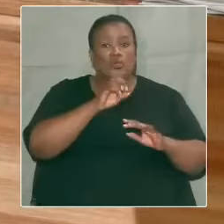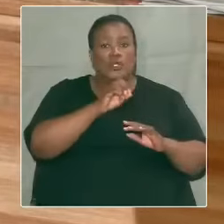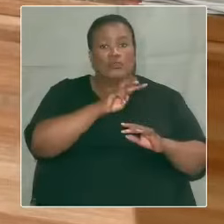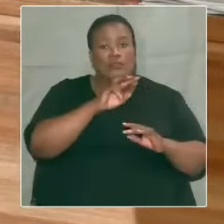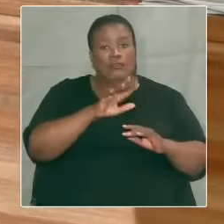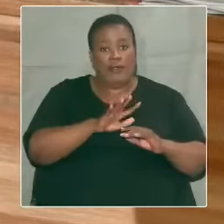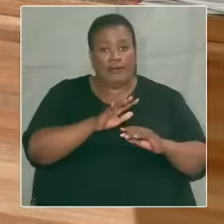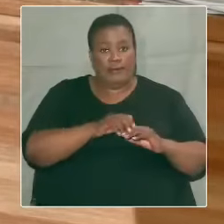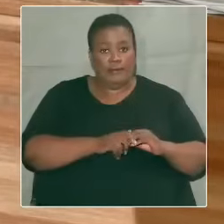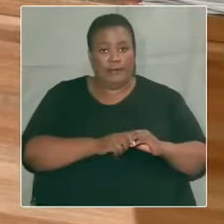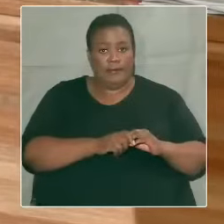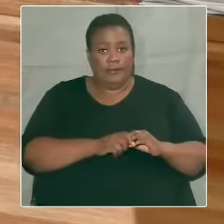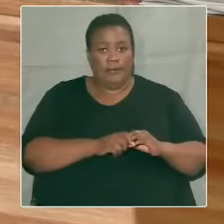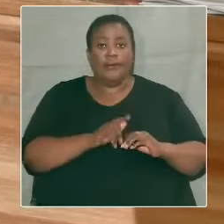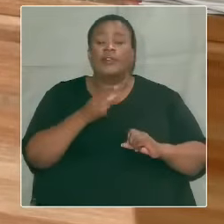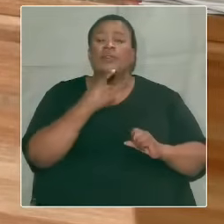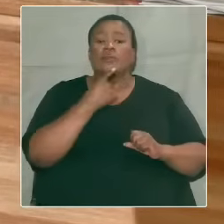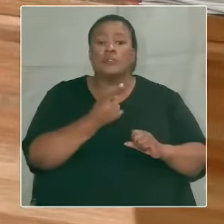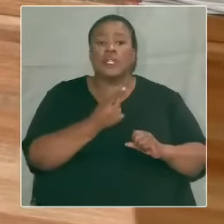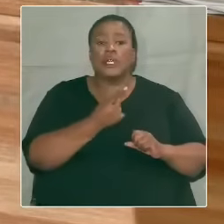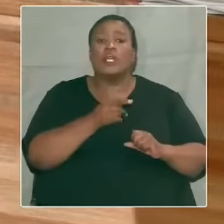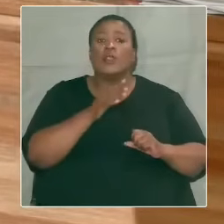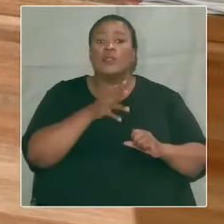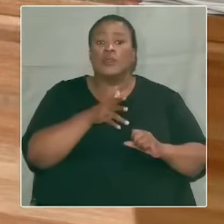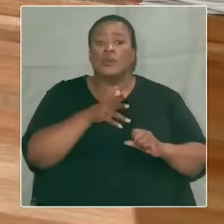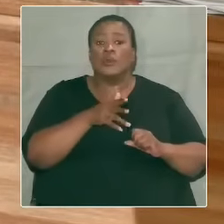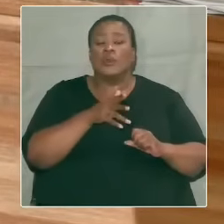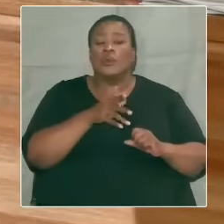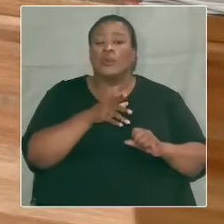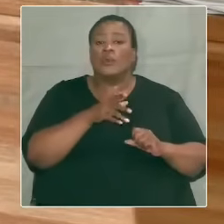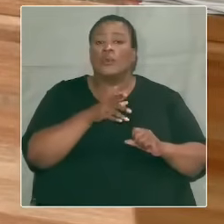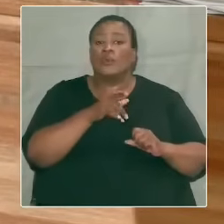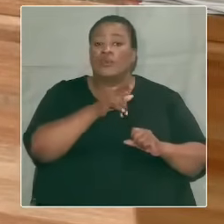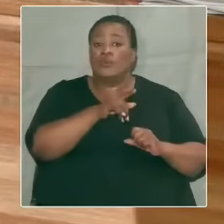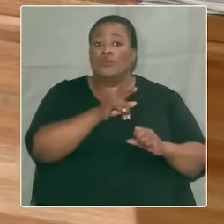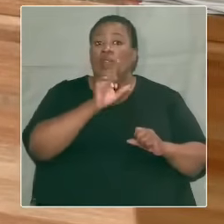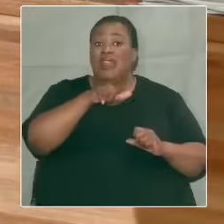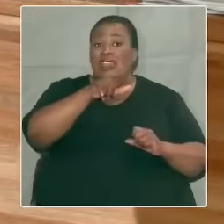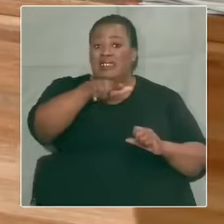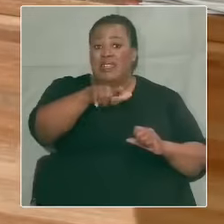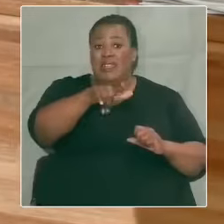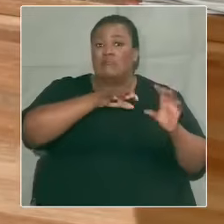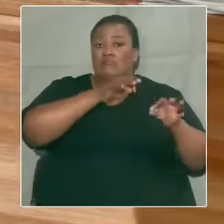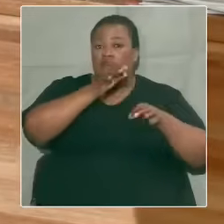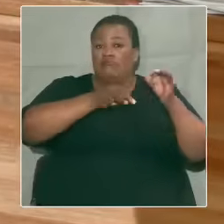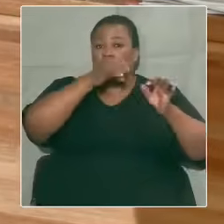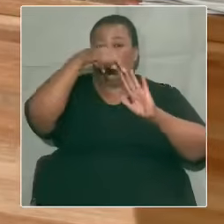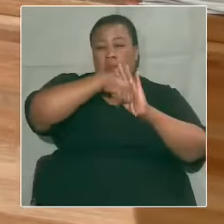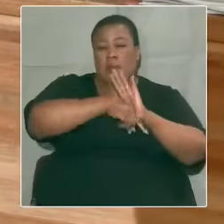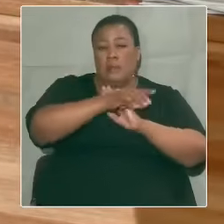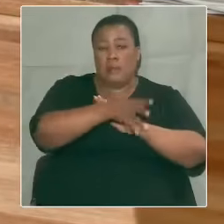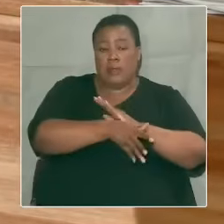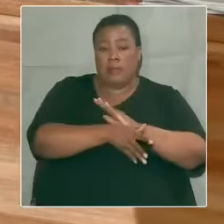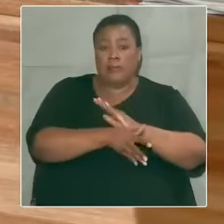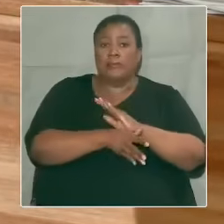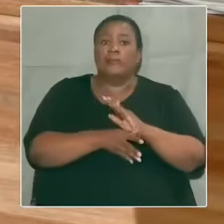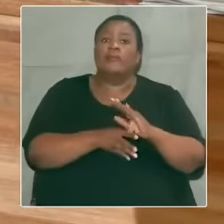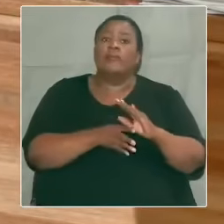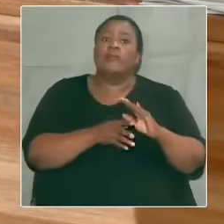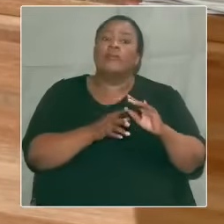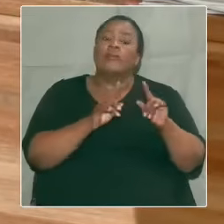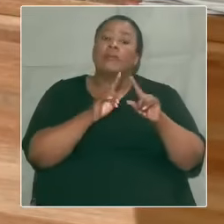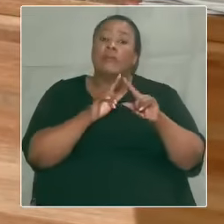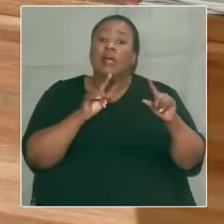we know, which you say you will deal with it in detail a little later. But